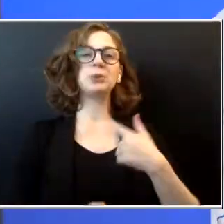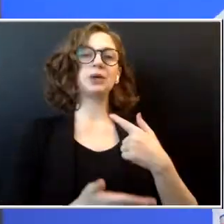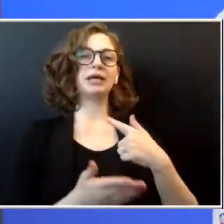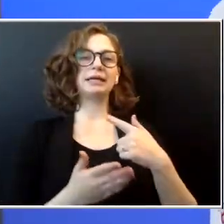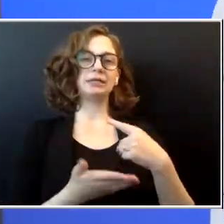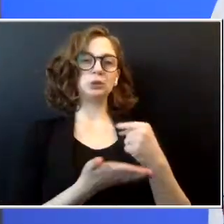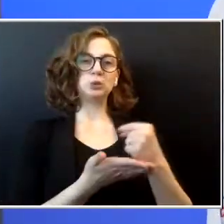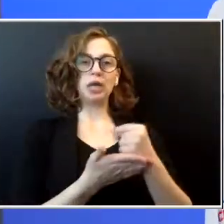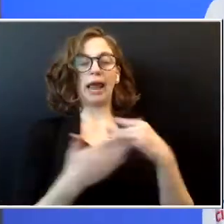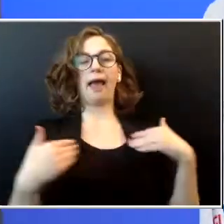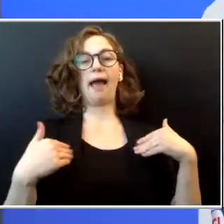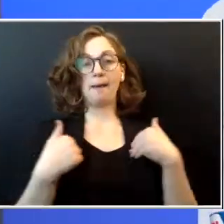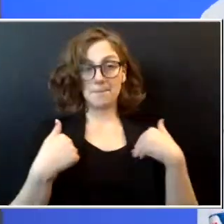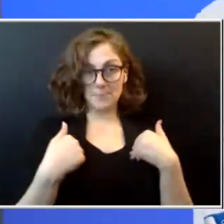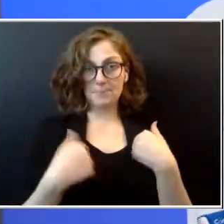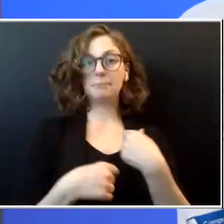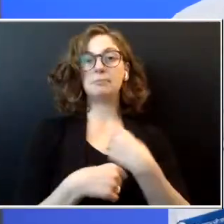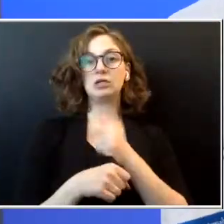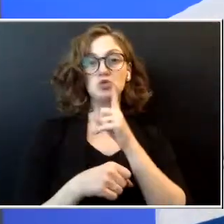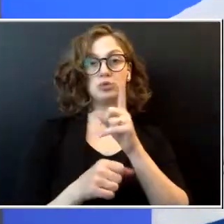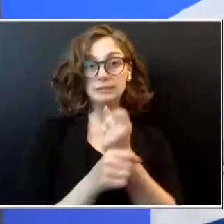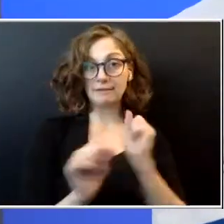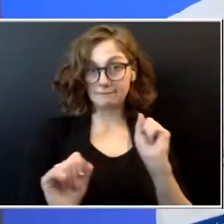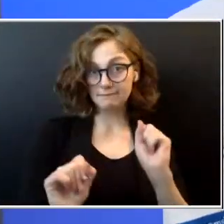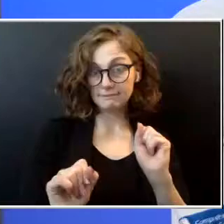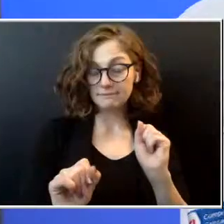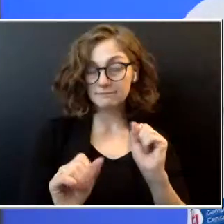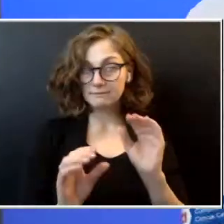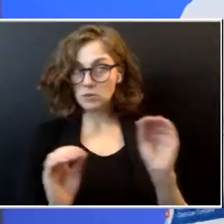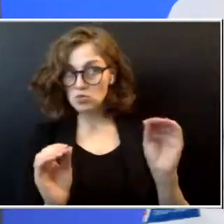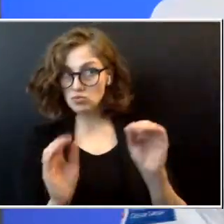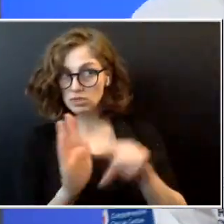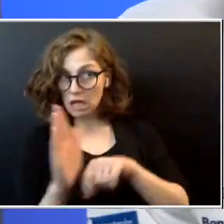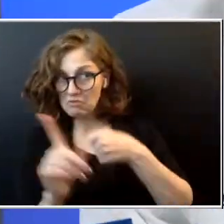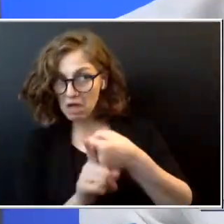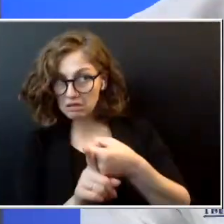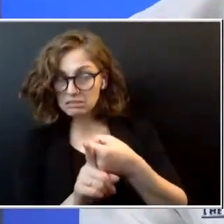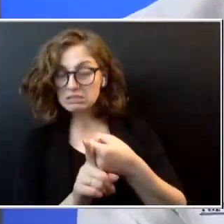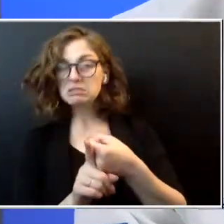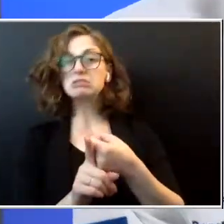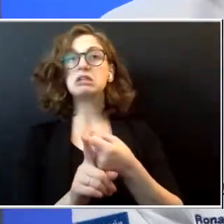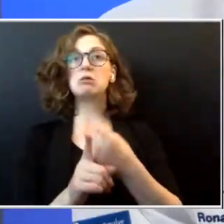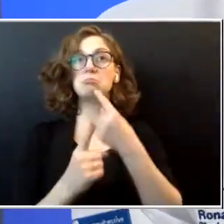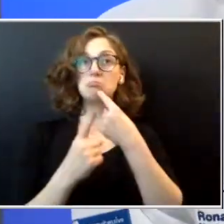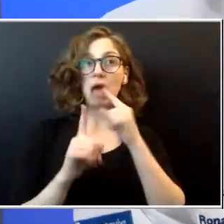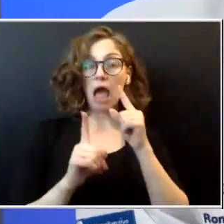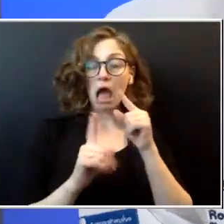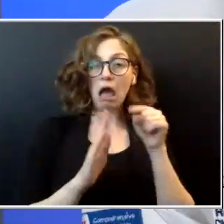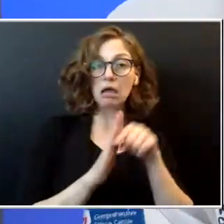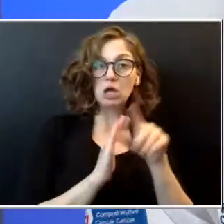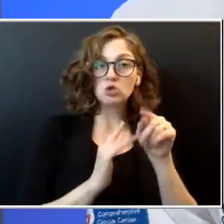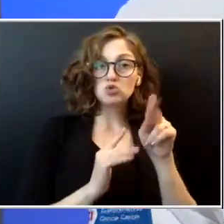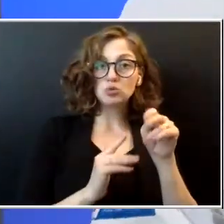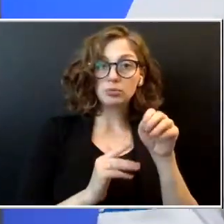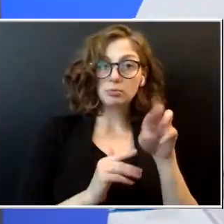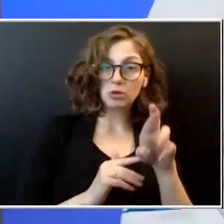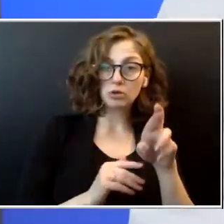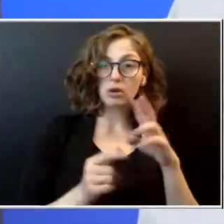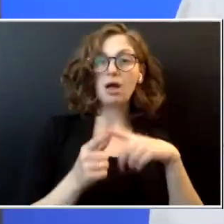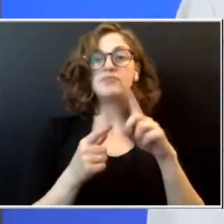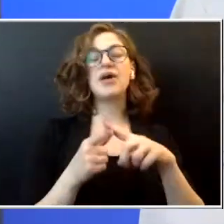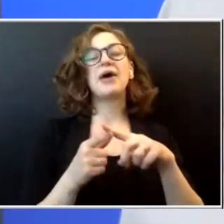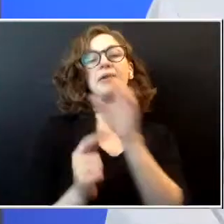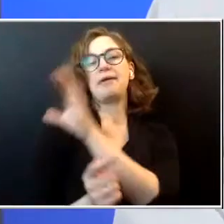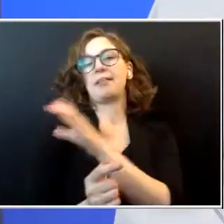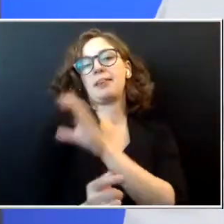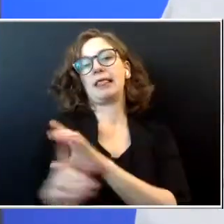that's safe and that there's no side effects and that it's killing the tumor. And then we go into clinical trials very carefully with